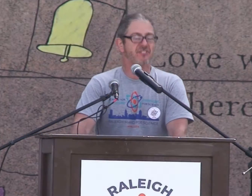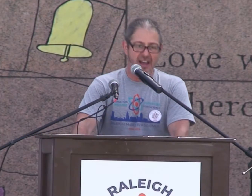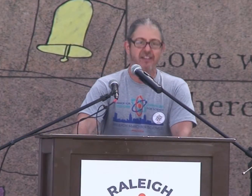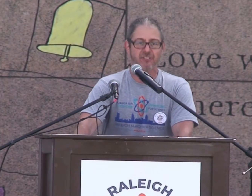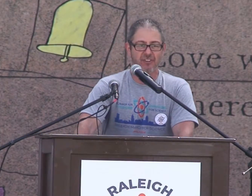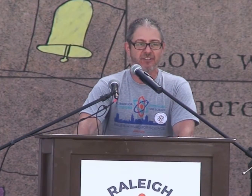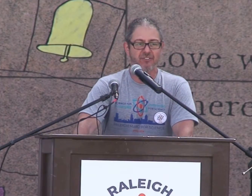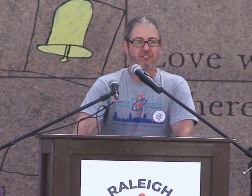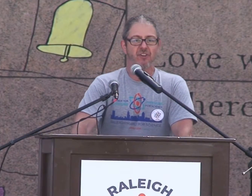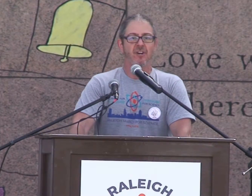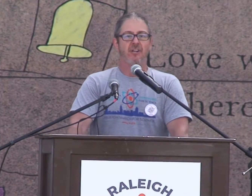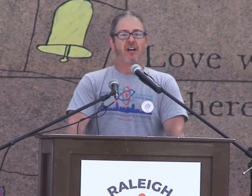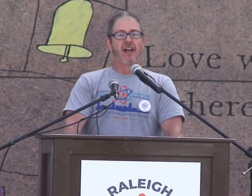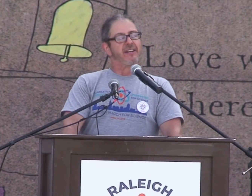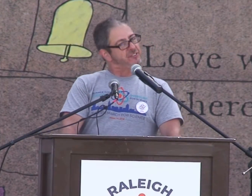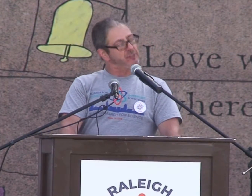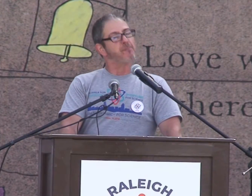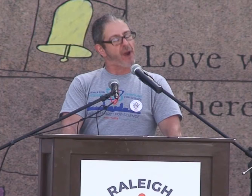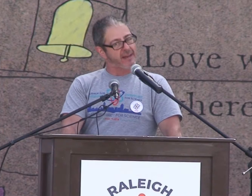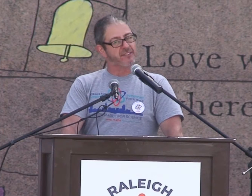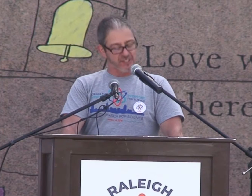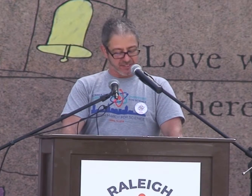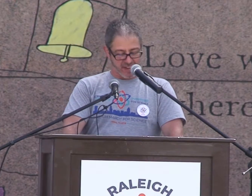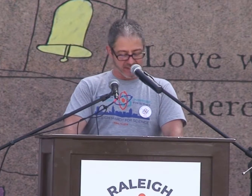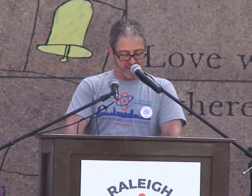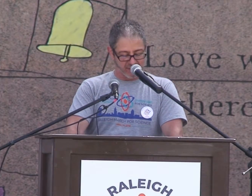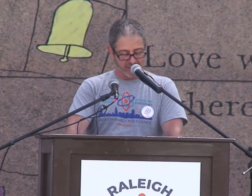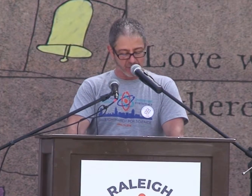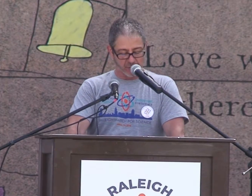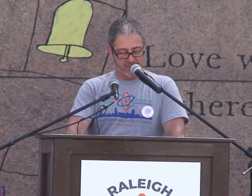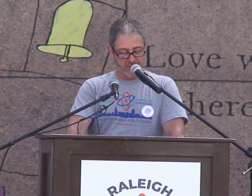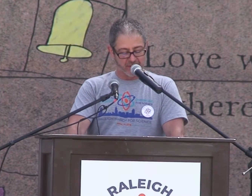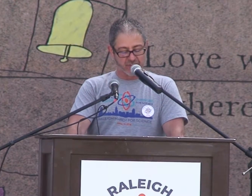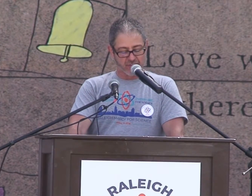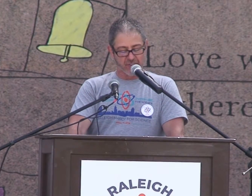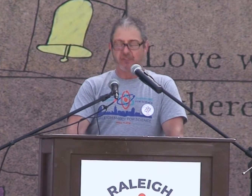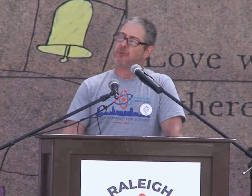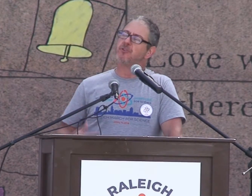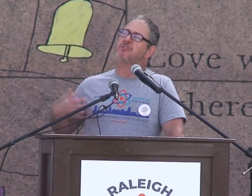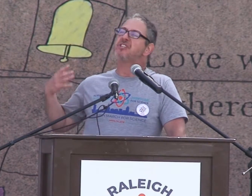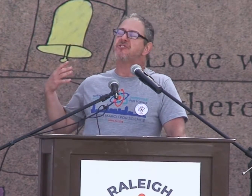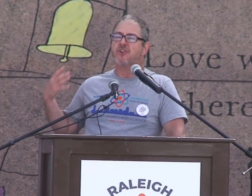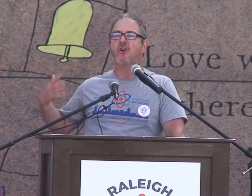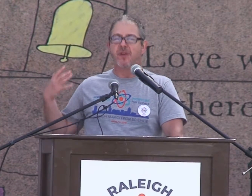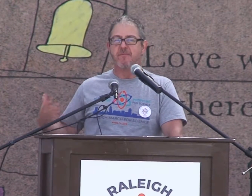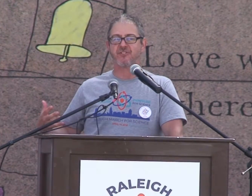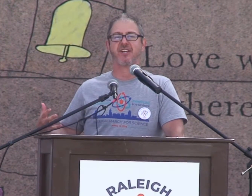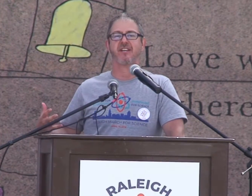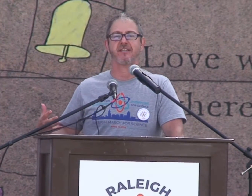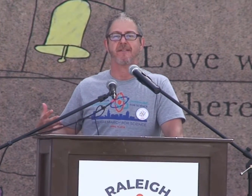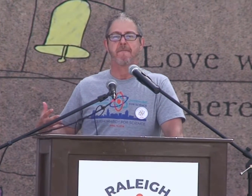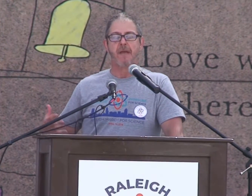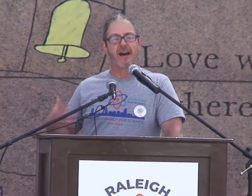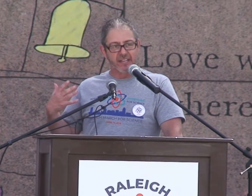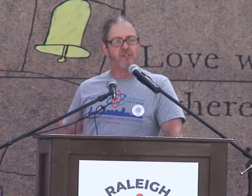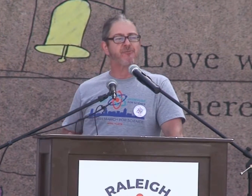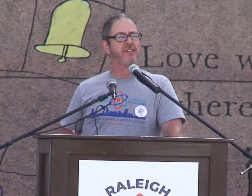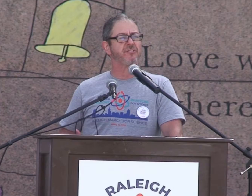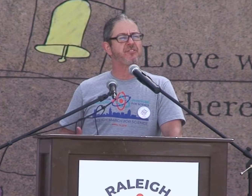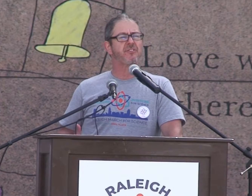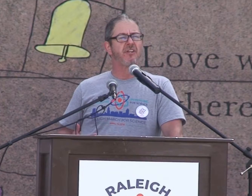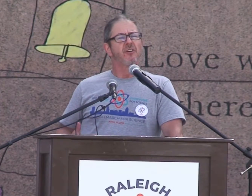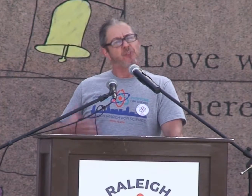is a scientist and still a practicing scientist who uses neuroimaging